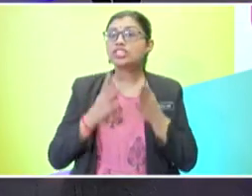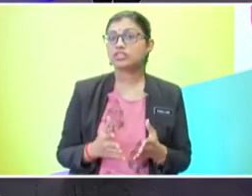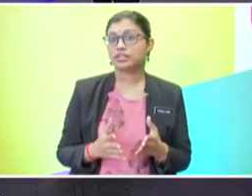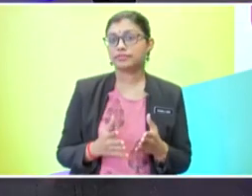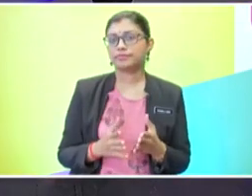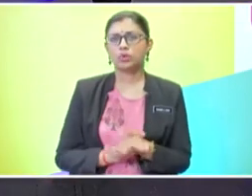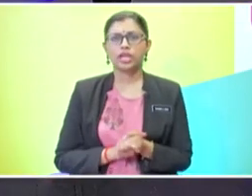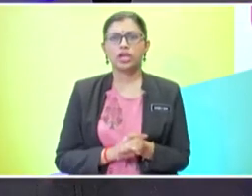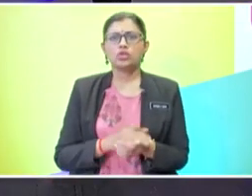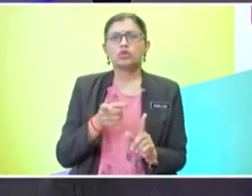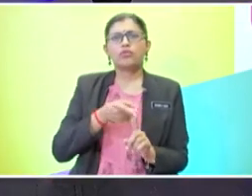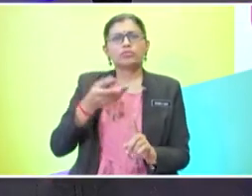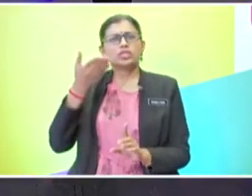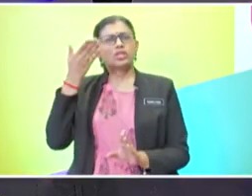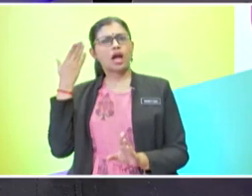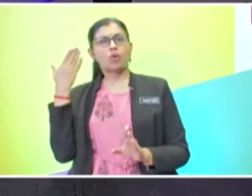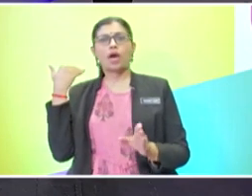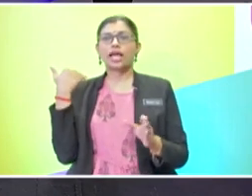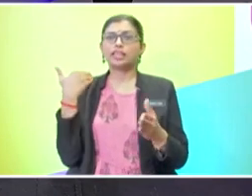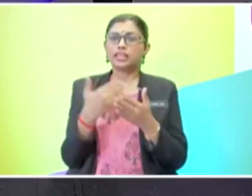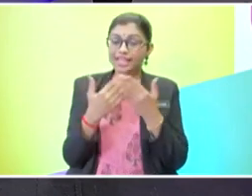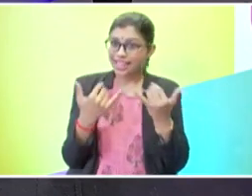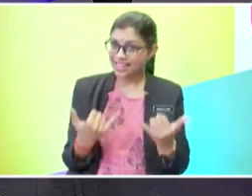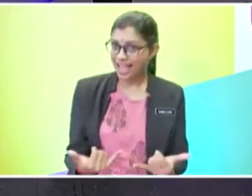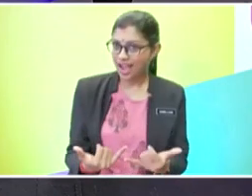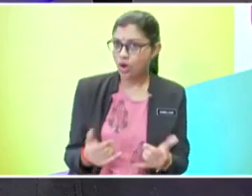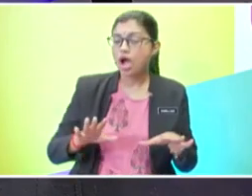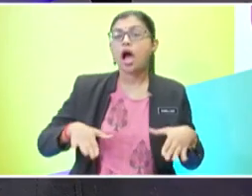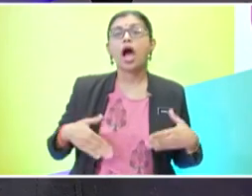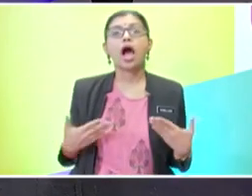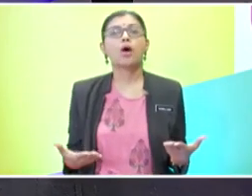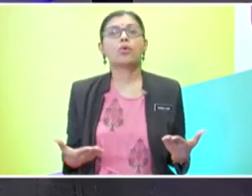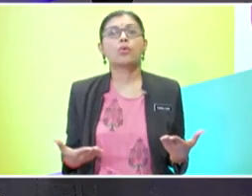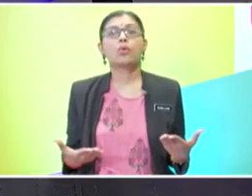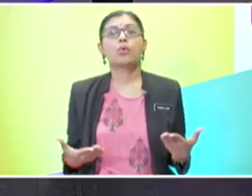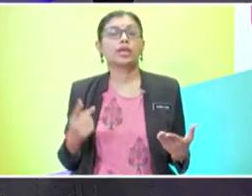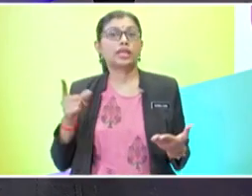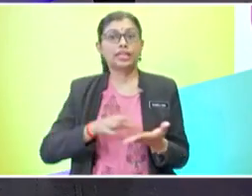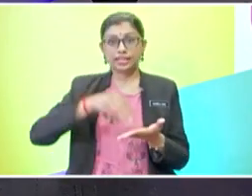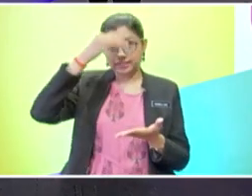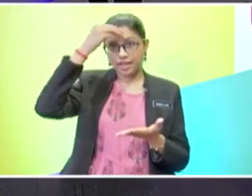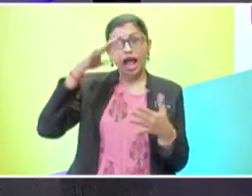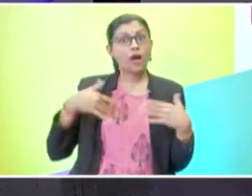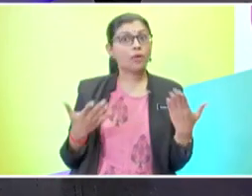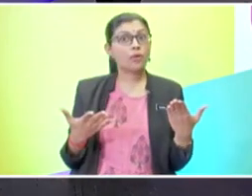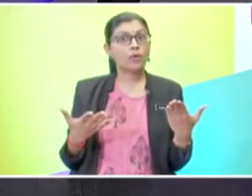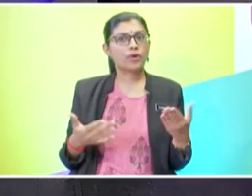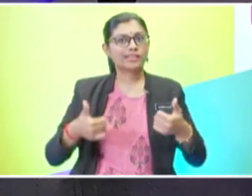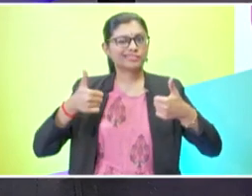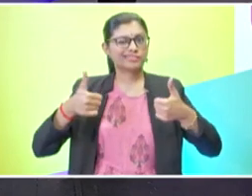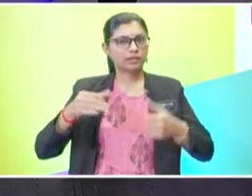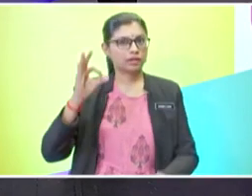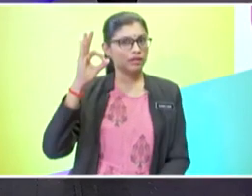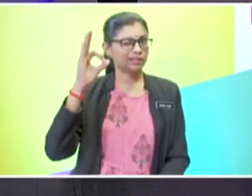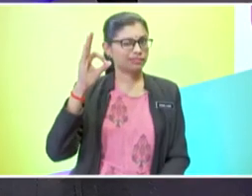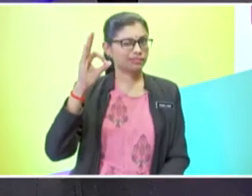overall performance? How well did I do for the entire lesson? It's superb. okay? Thank you so much. And of course, with